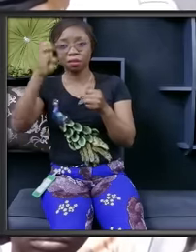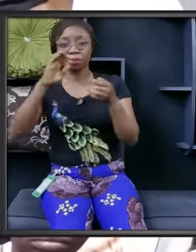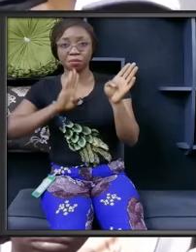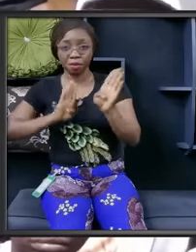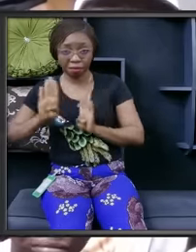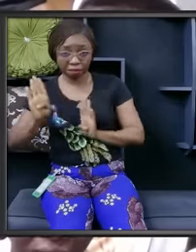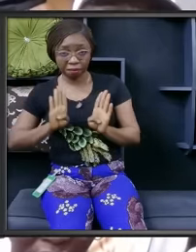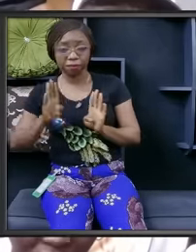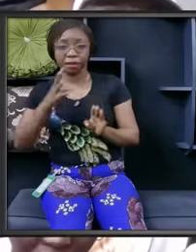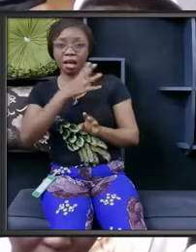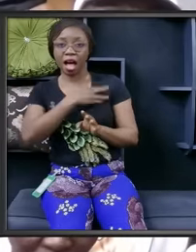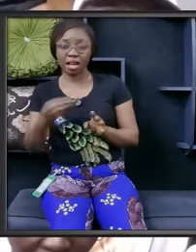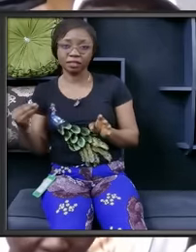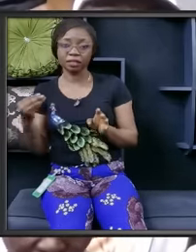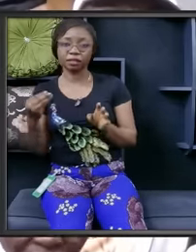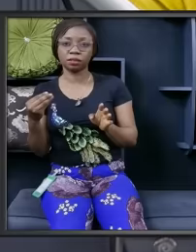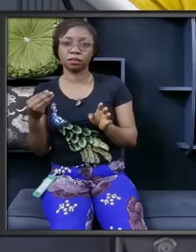And